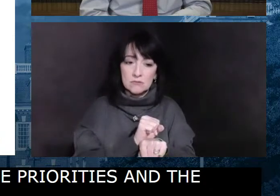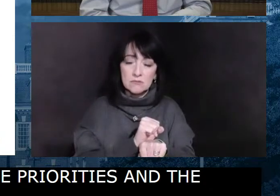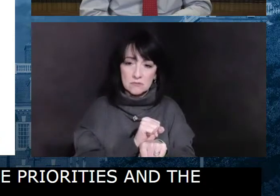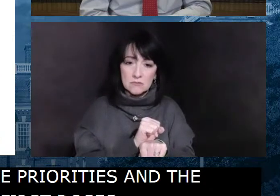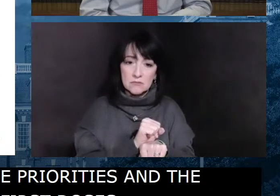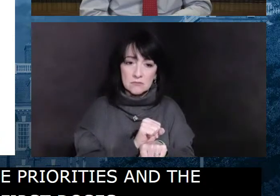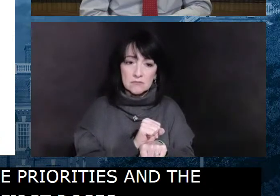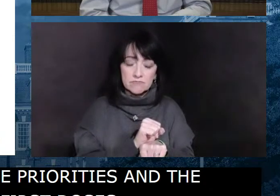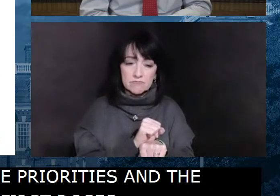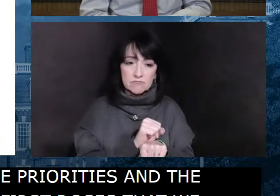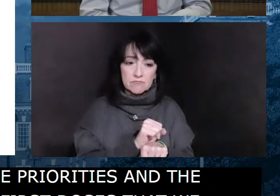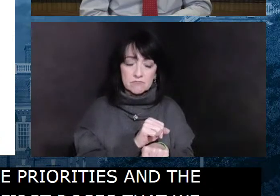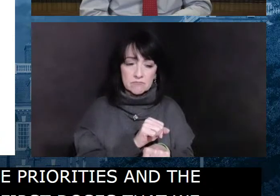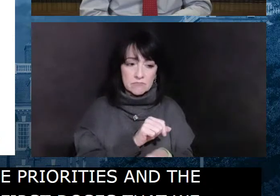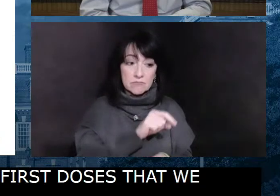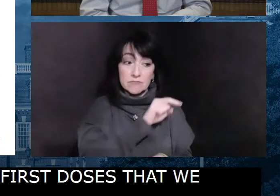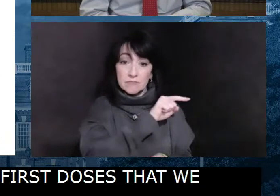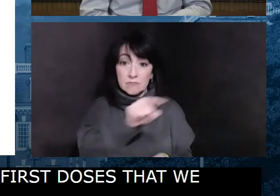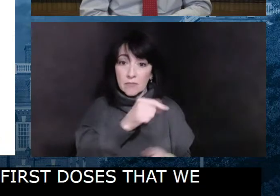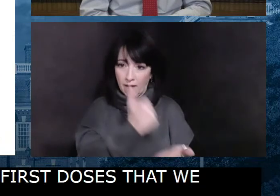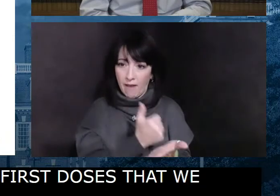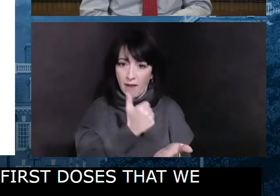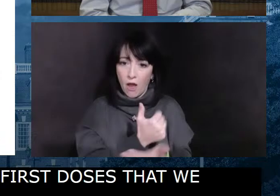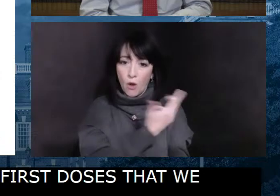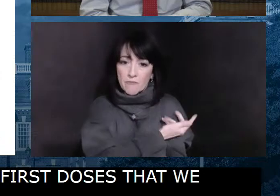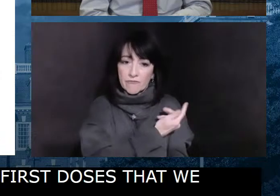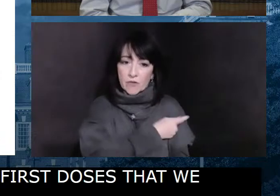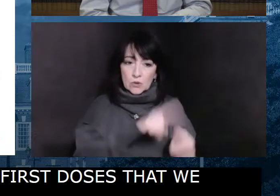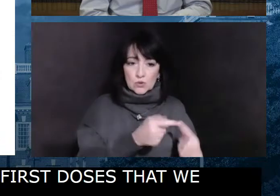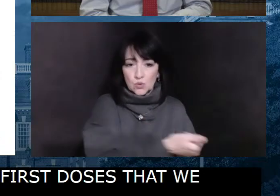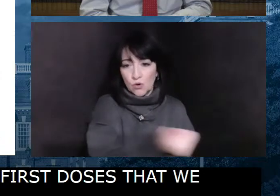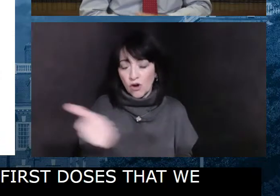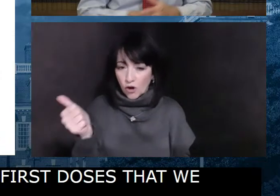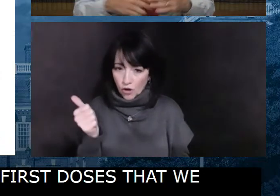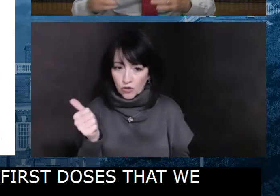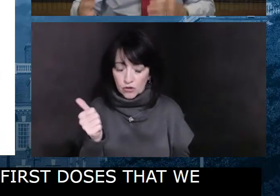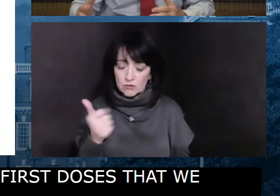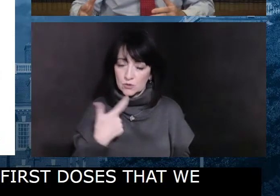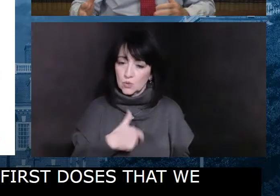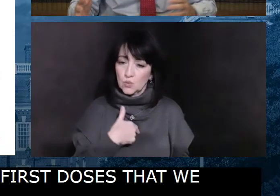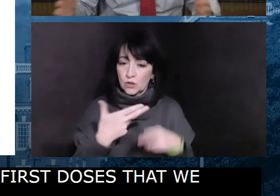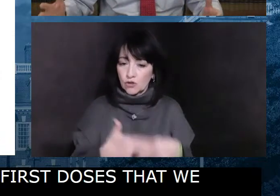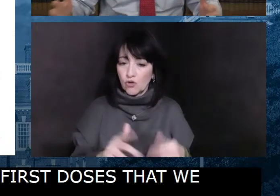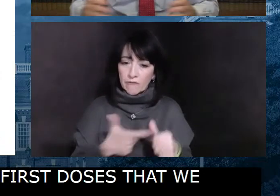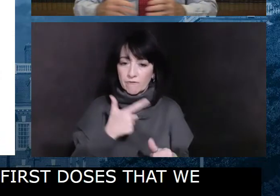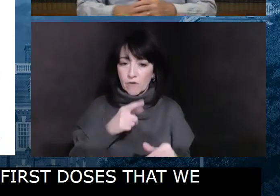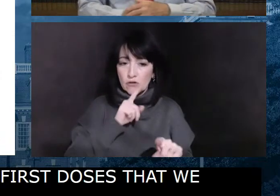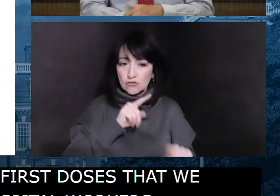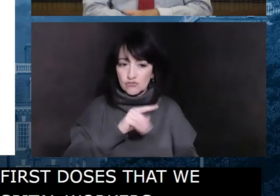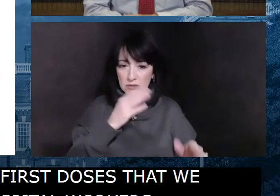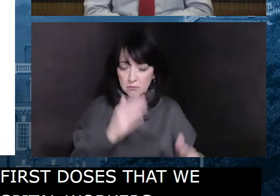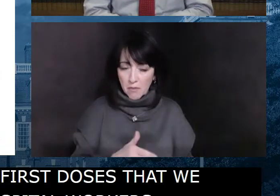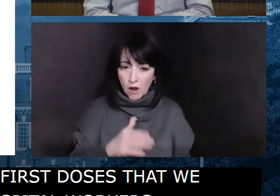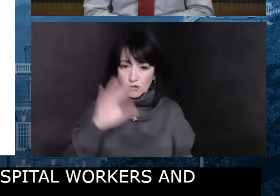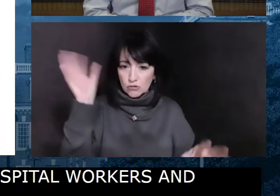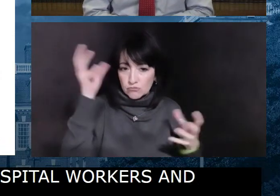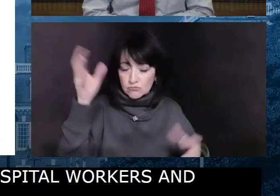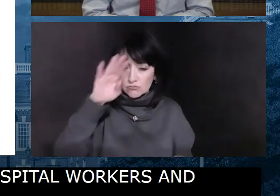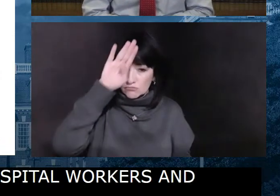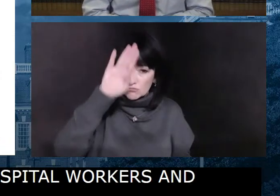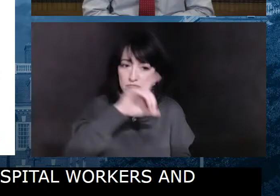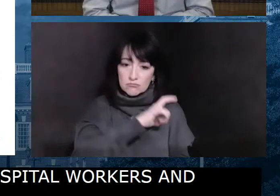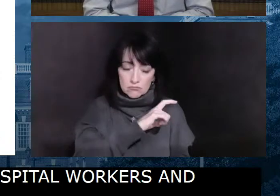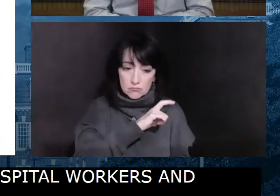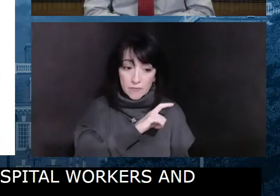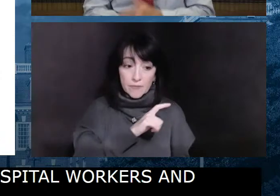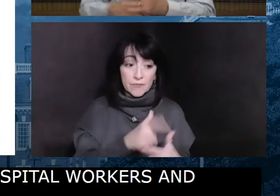vaccinate other healthcare workers in the community, first responders. Then we opened it up to those who are 65